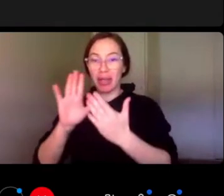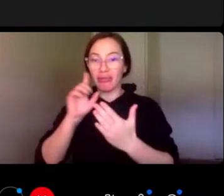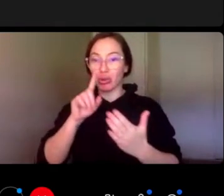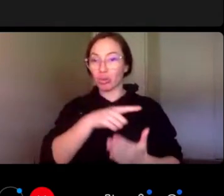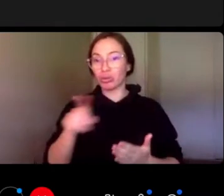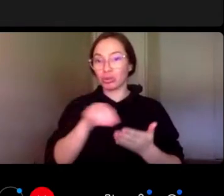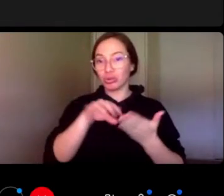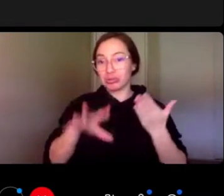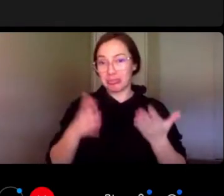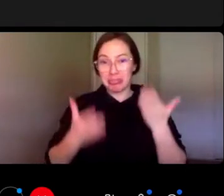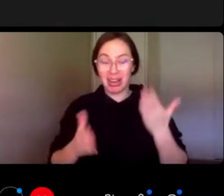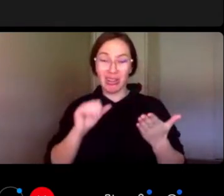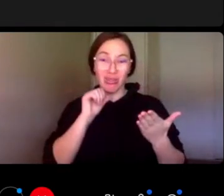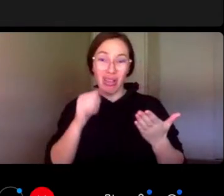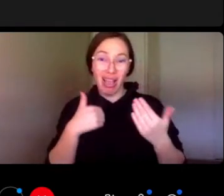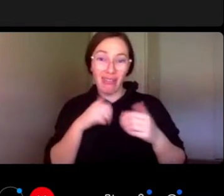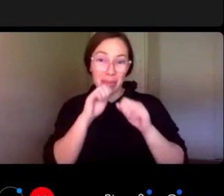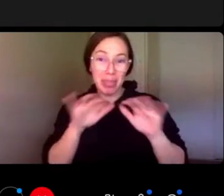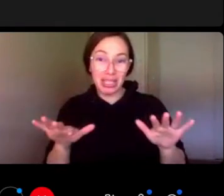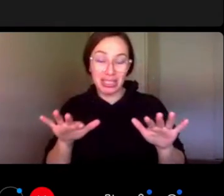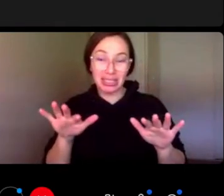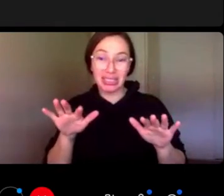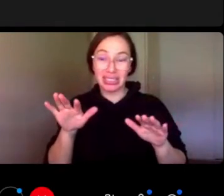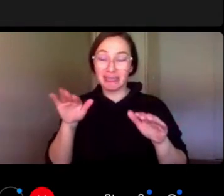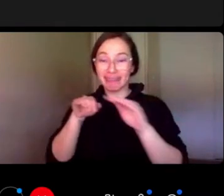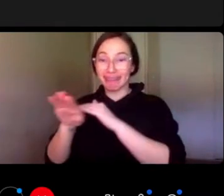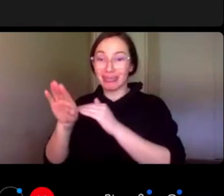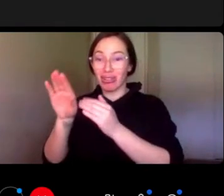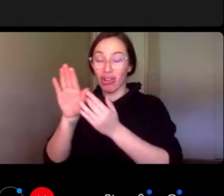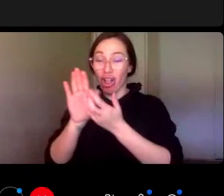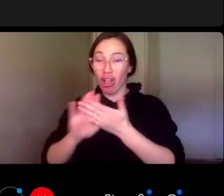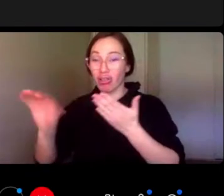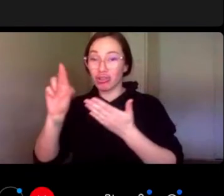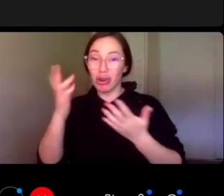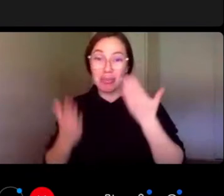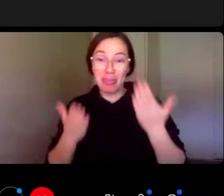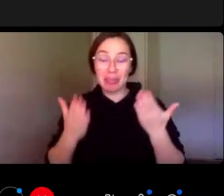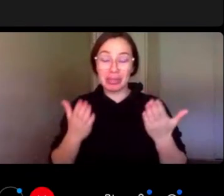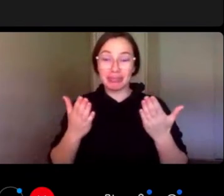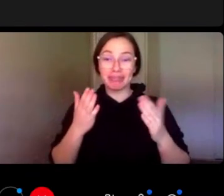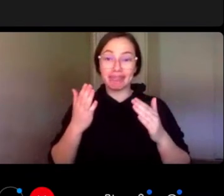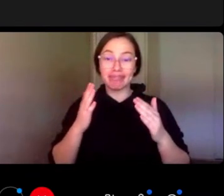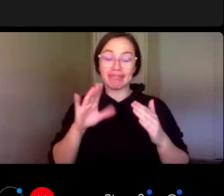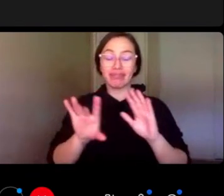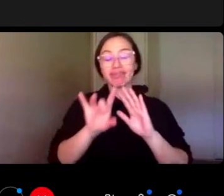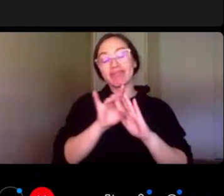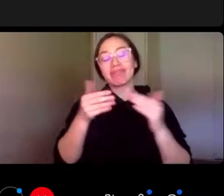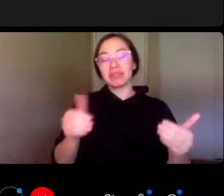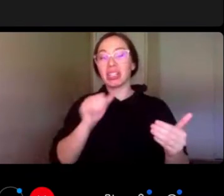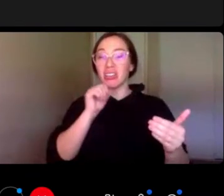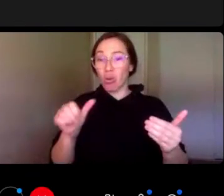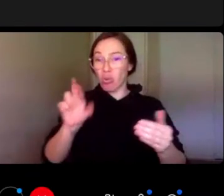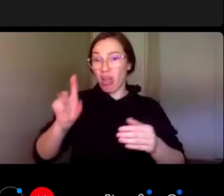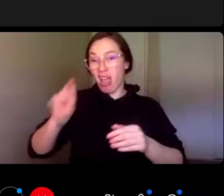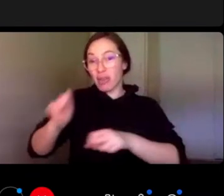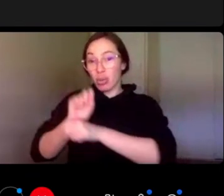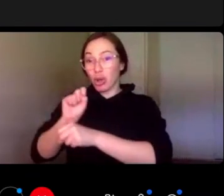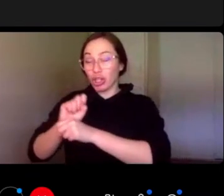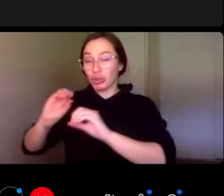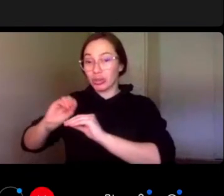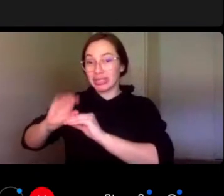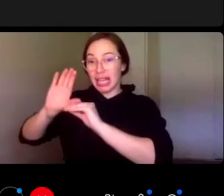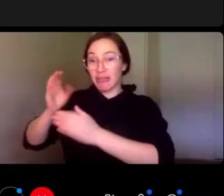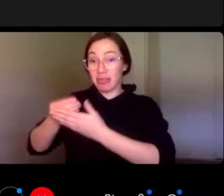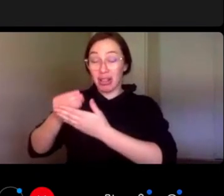students who may not have the blessing of being able to go right into college, or may choose not to, but maybe need to work a few years, save up some money. The fellow we just